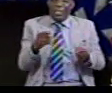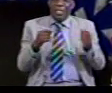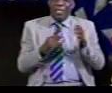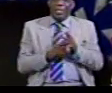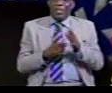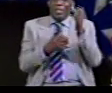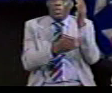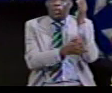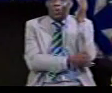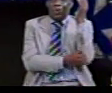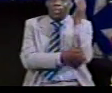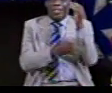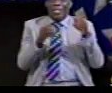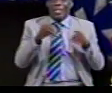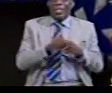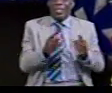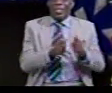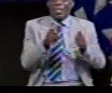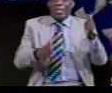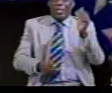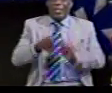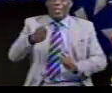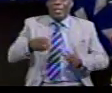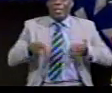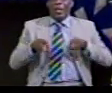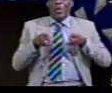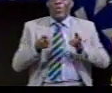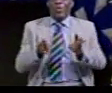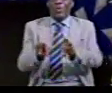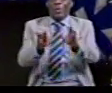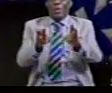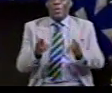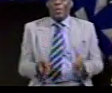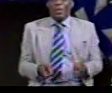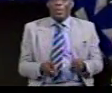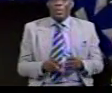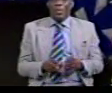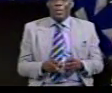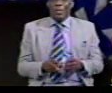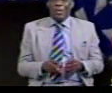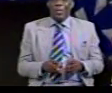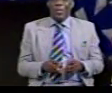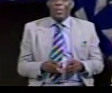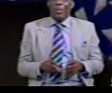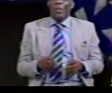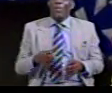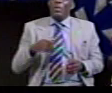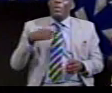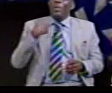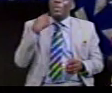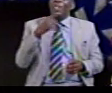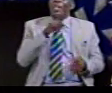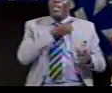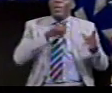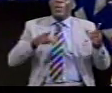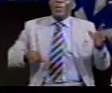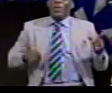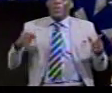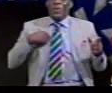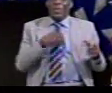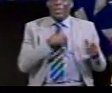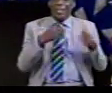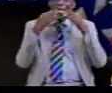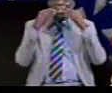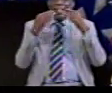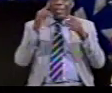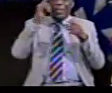est en train de visiter le Cameroun d'une grande manière. Can you lift up your voices and say, Lord, we thank you. Élevez la voix pour dire, Seigneur, nous te